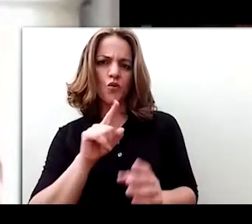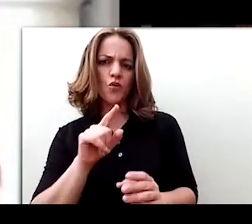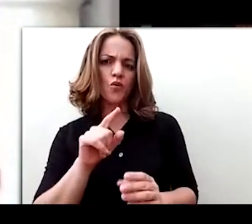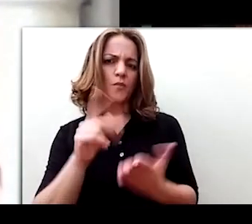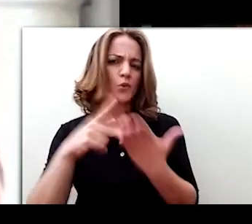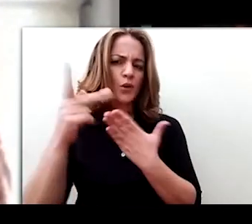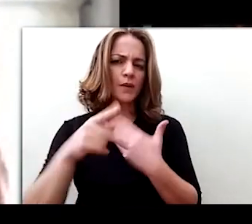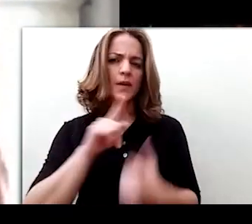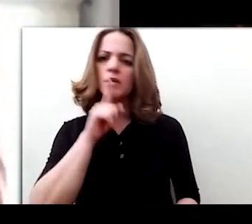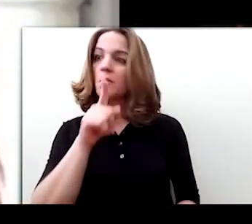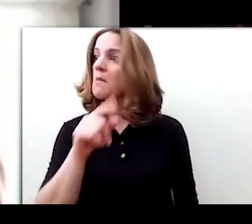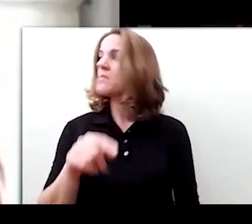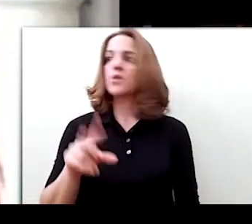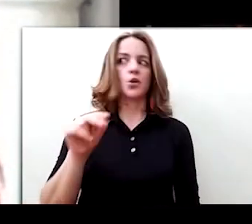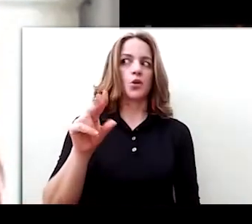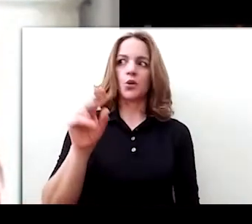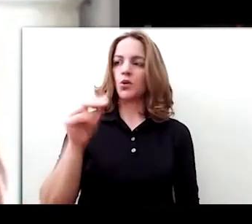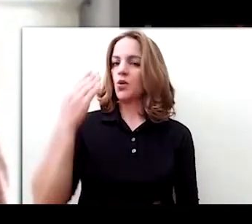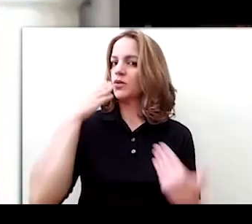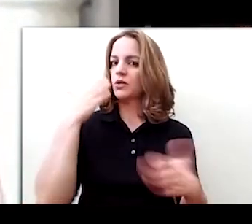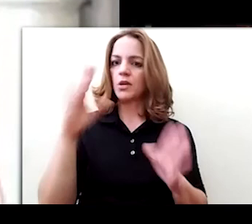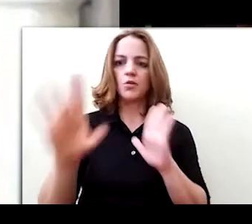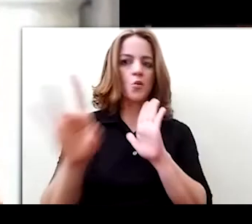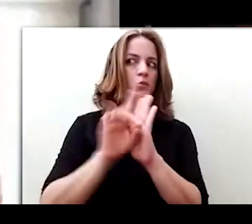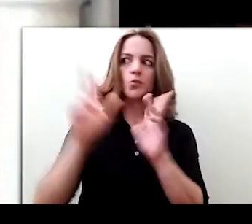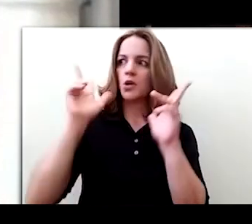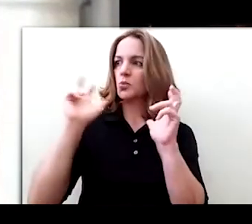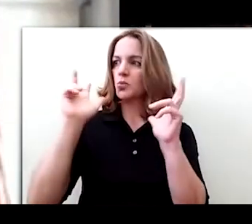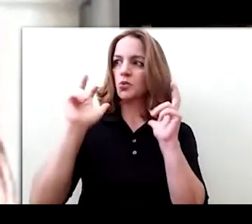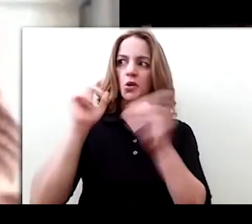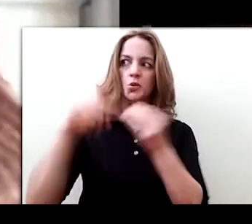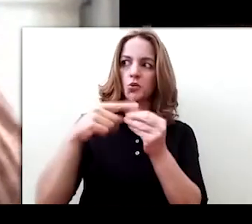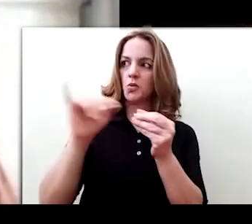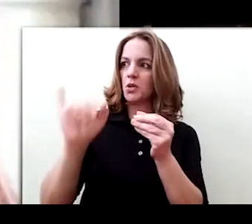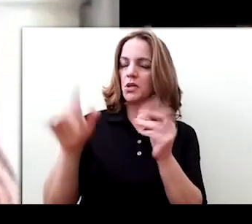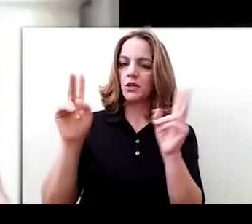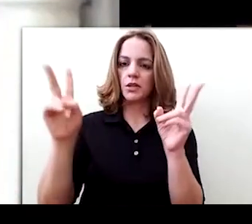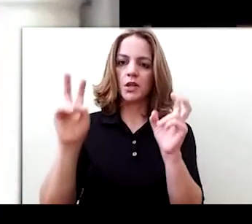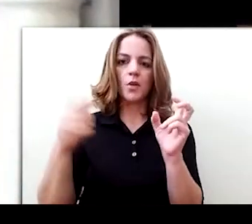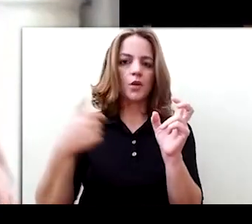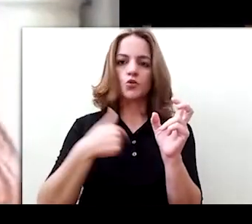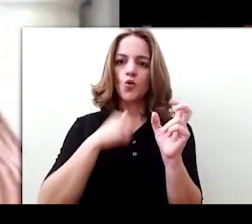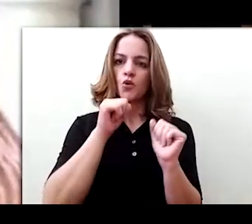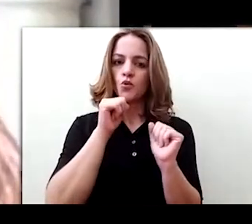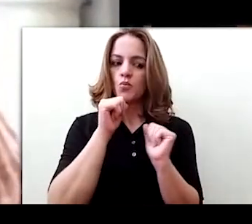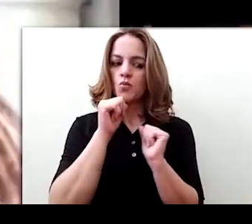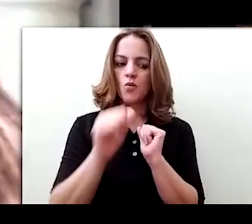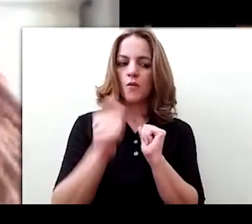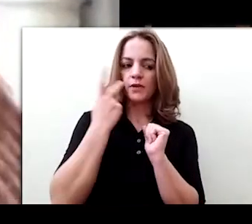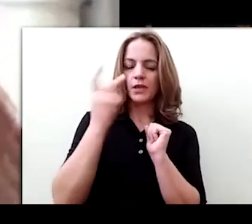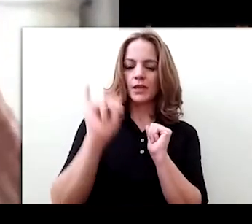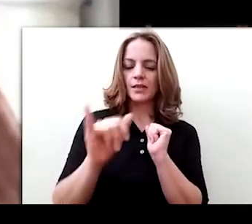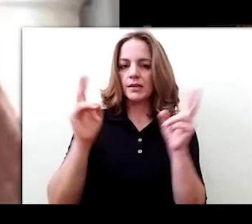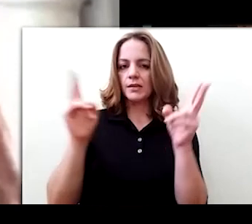actually, I have not heard of that one. It wasn't in the episode logs as part of Realidades,